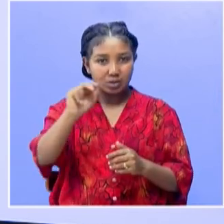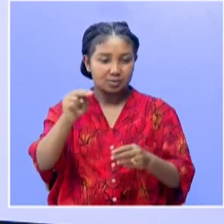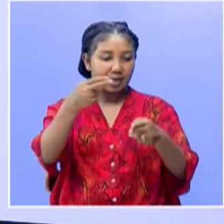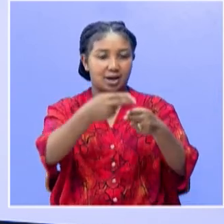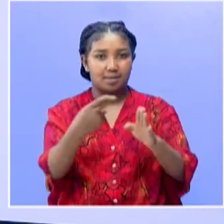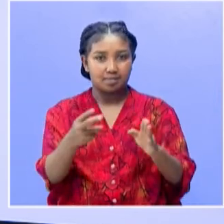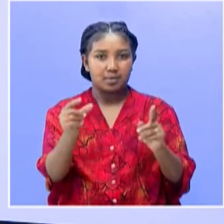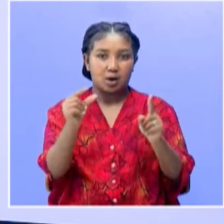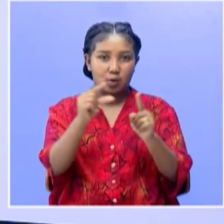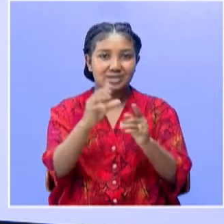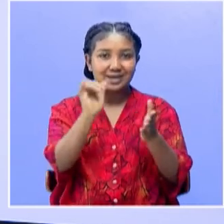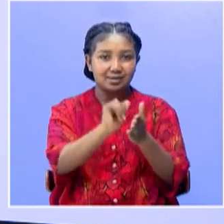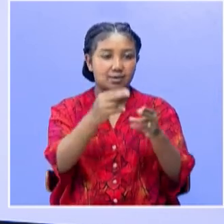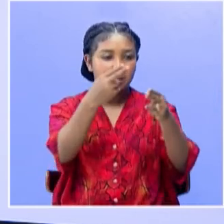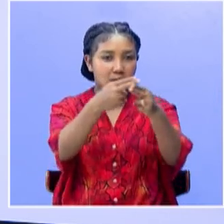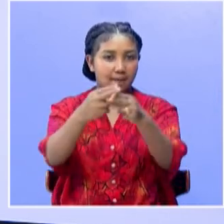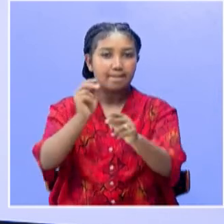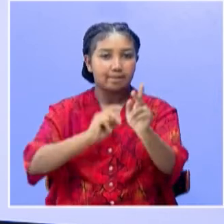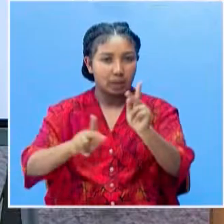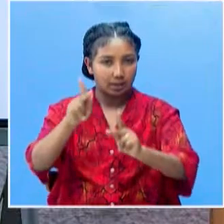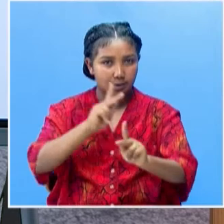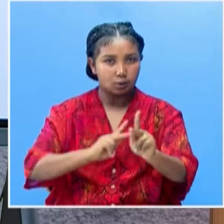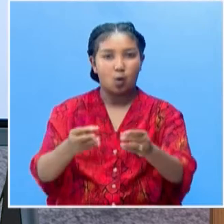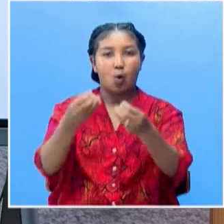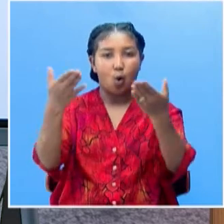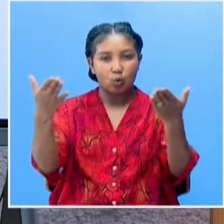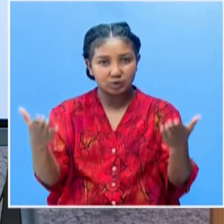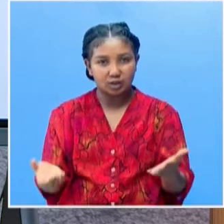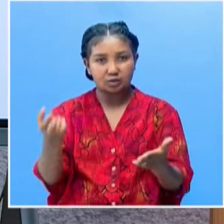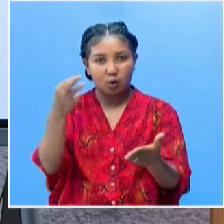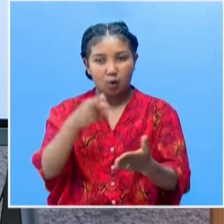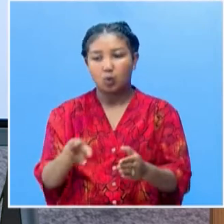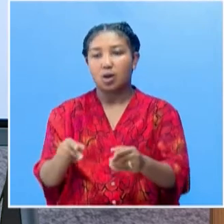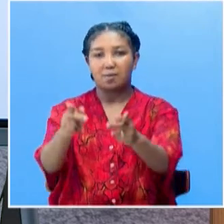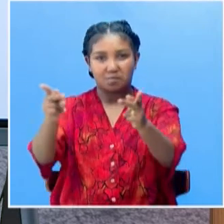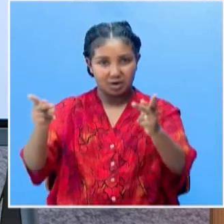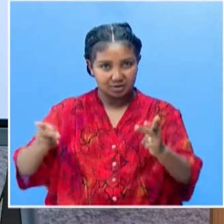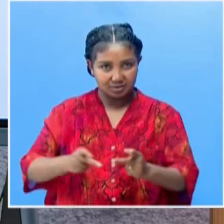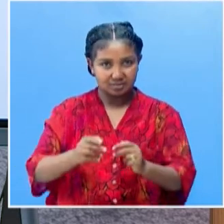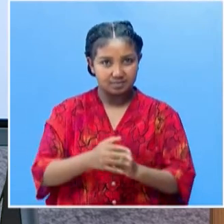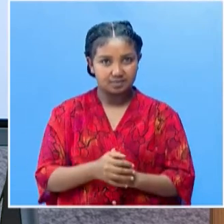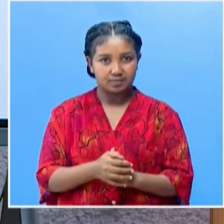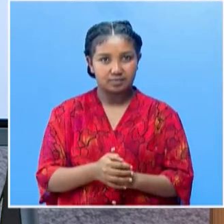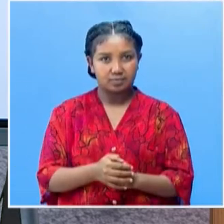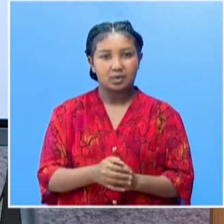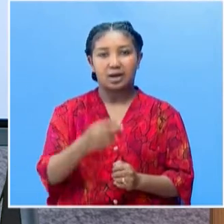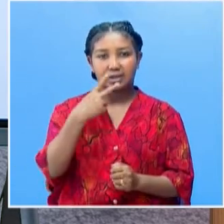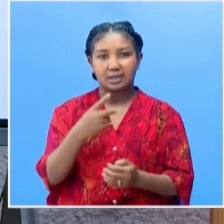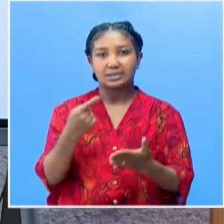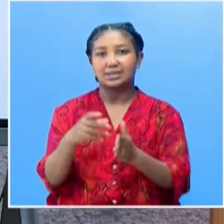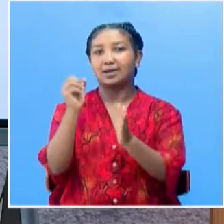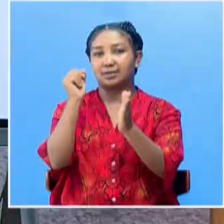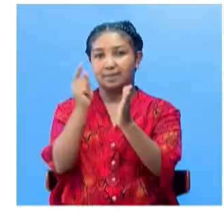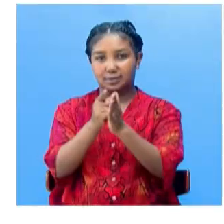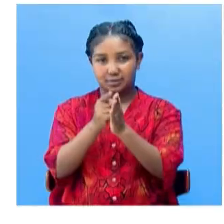is a word that names people, object, or place. Yeah? Let us see this